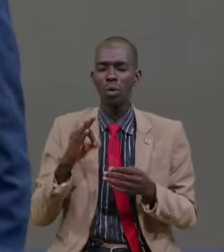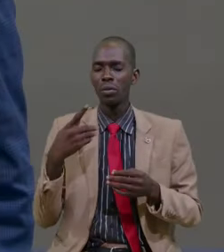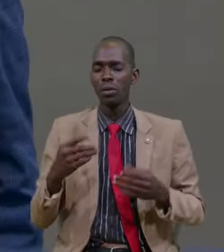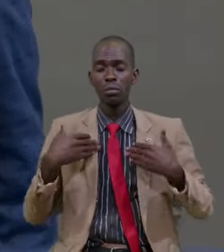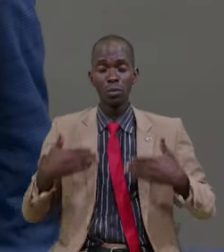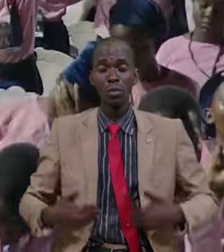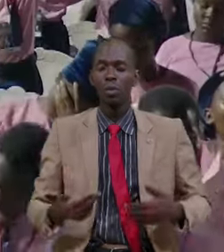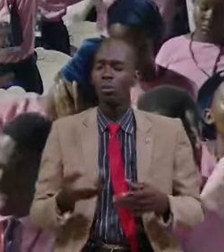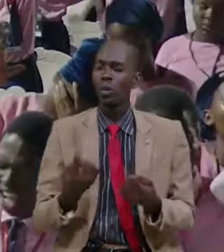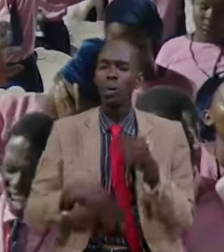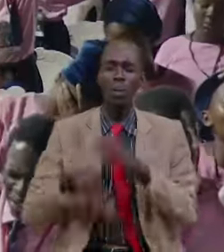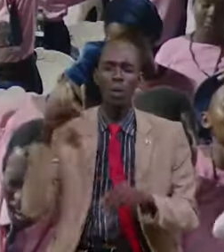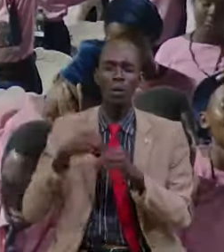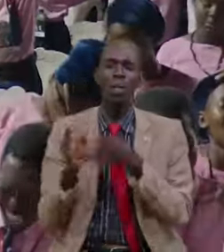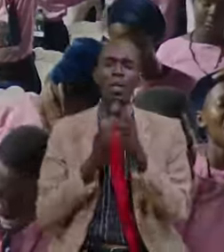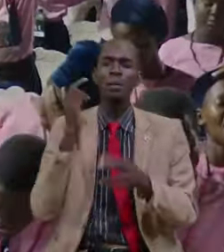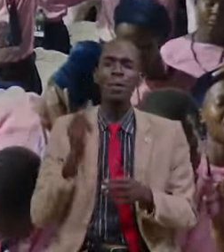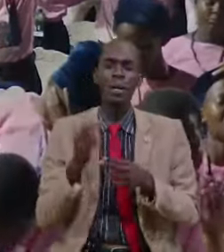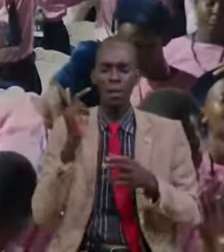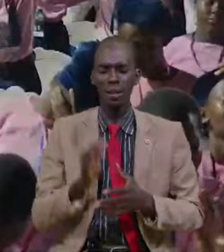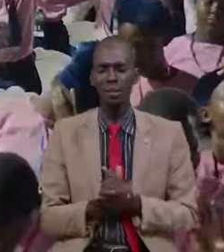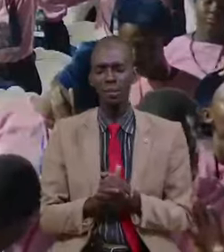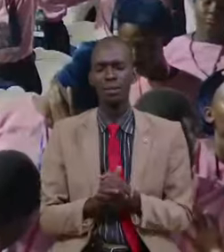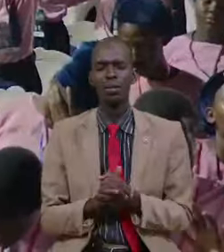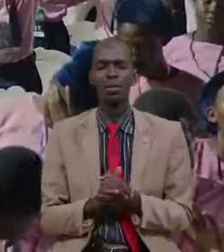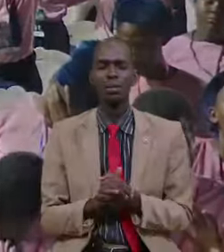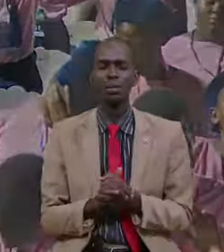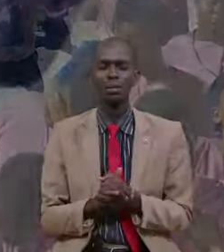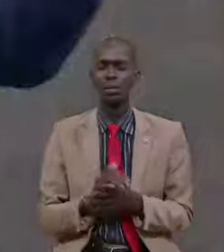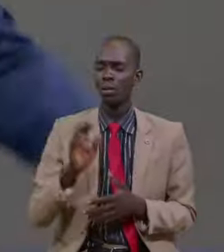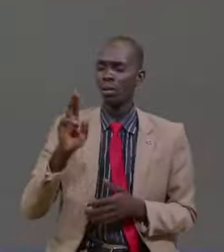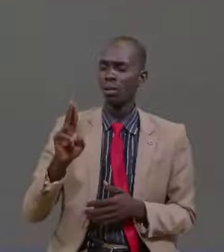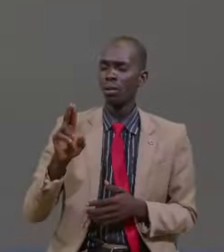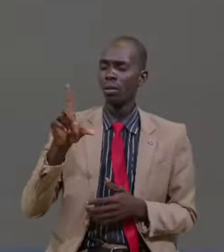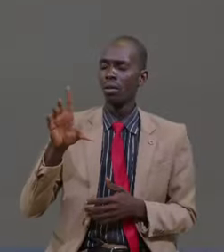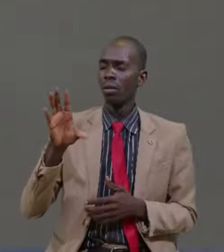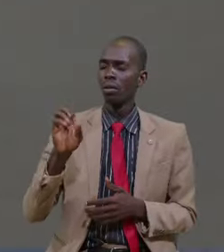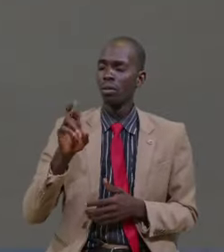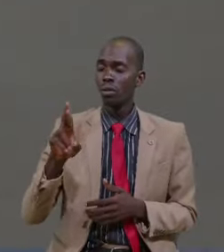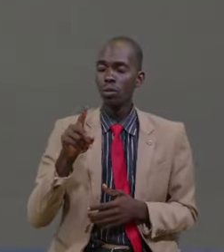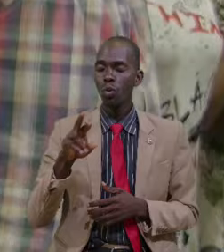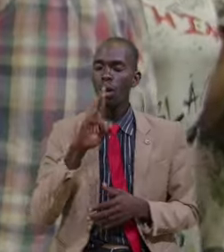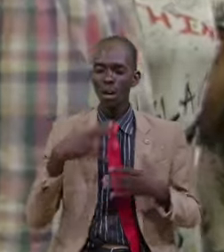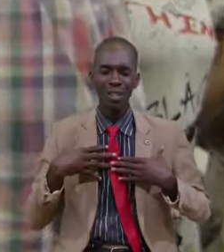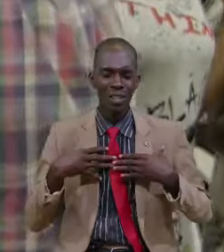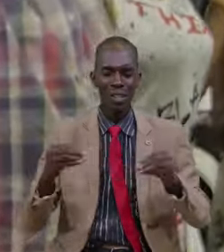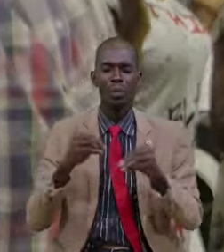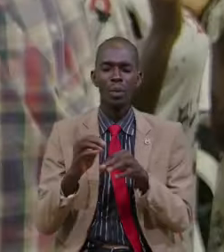in Jesus' name. Ulcer, you're healed in Jesus'